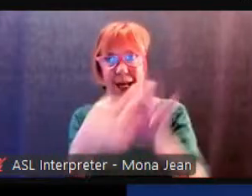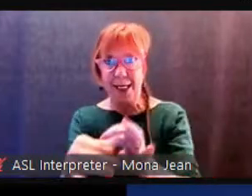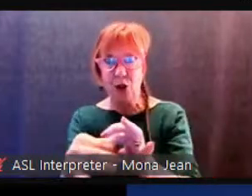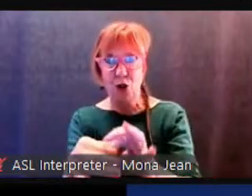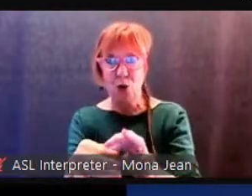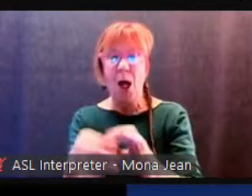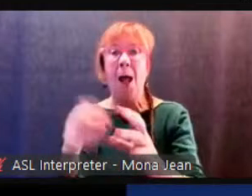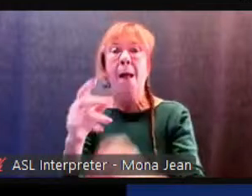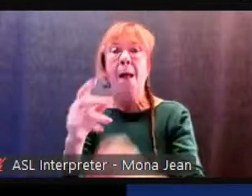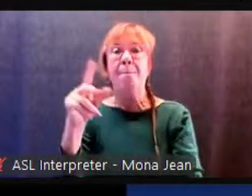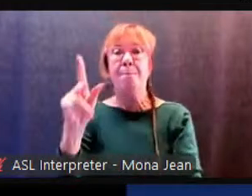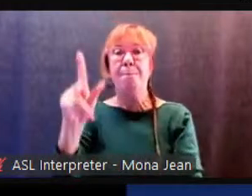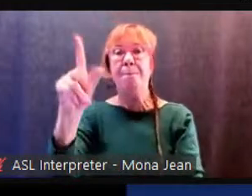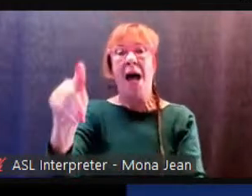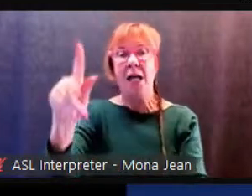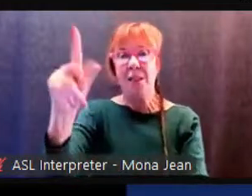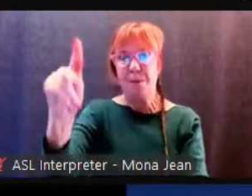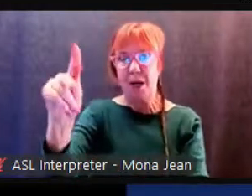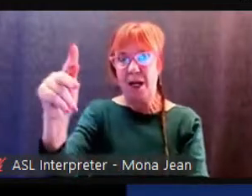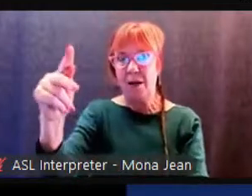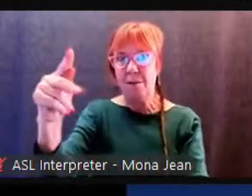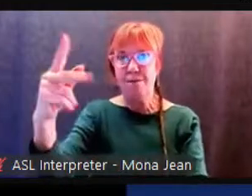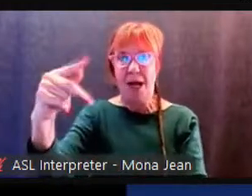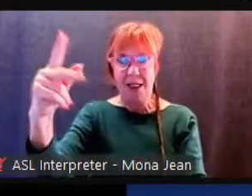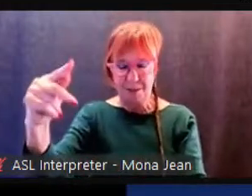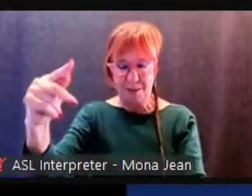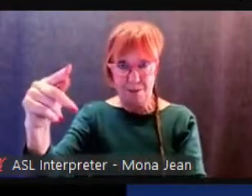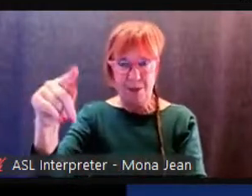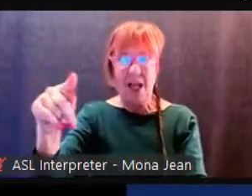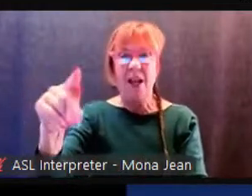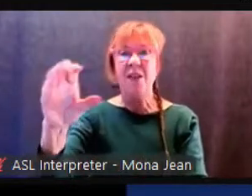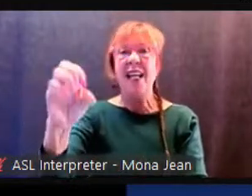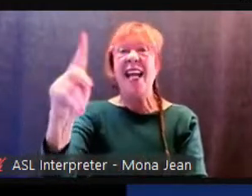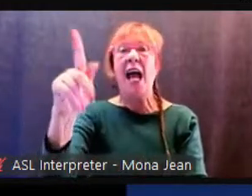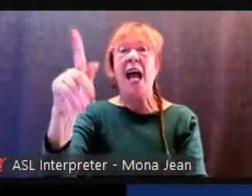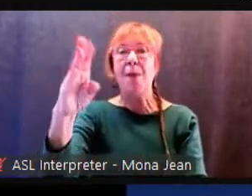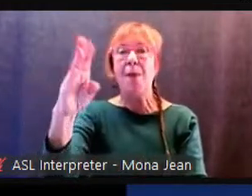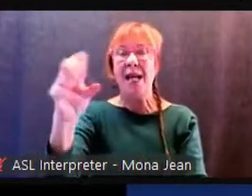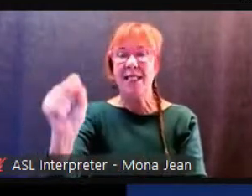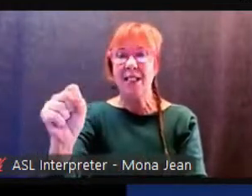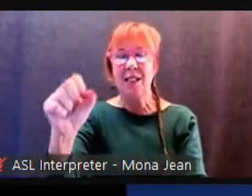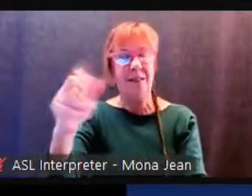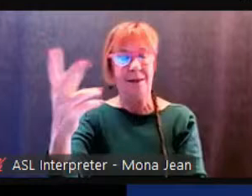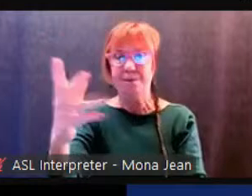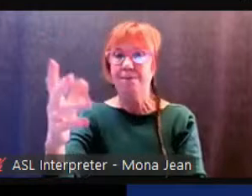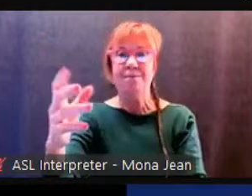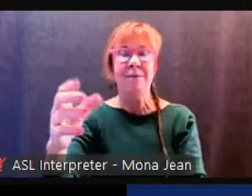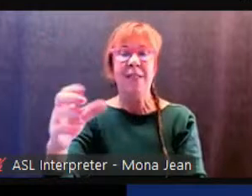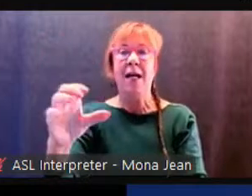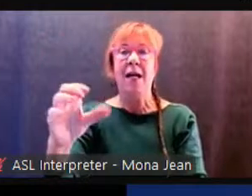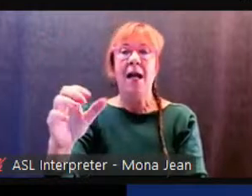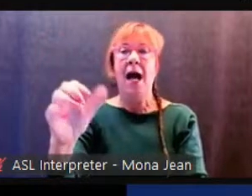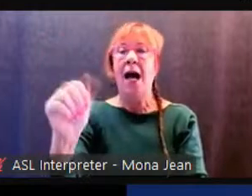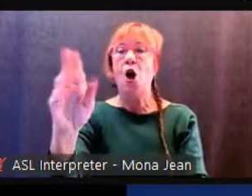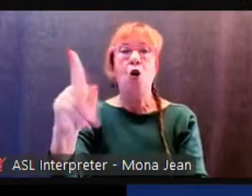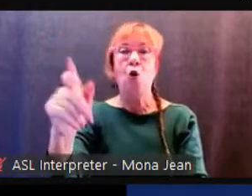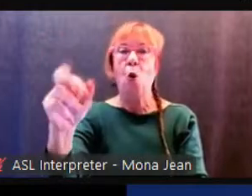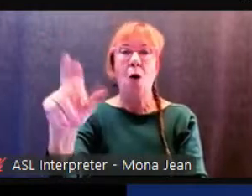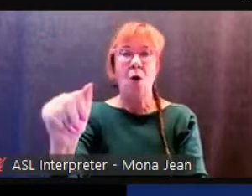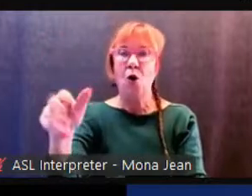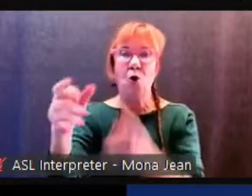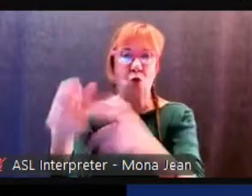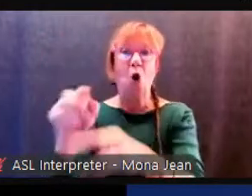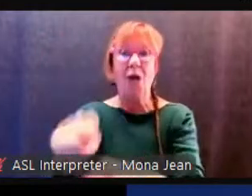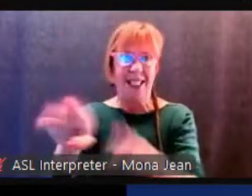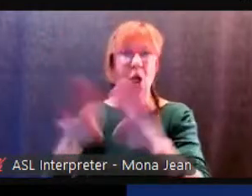our Calabasas One Stop, located at 26600 Agora Road in Calabasas, is also open